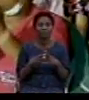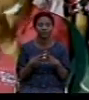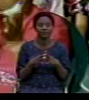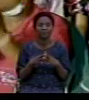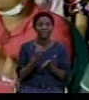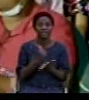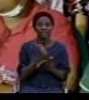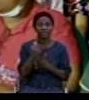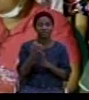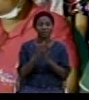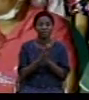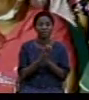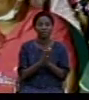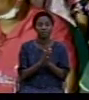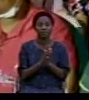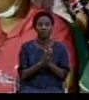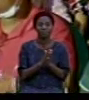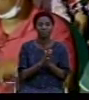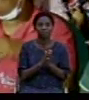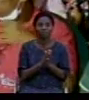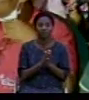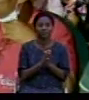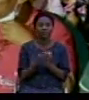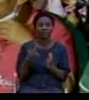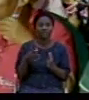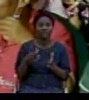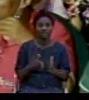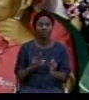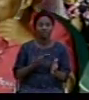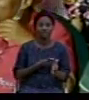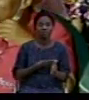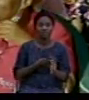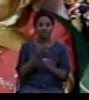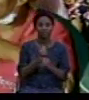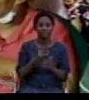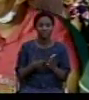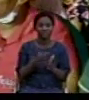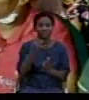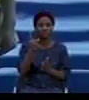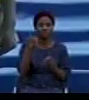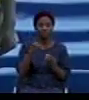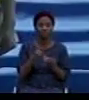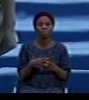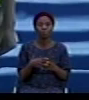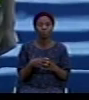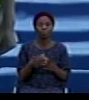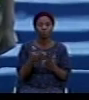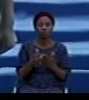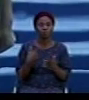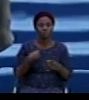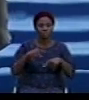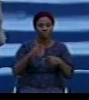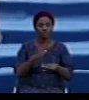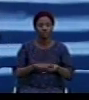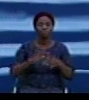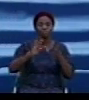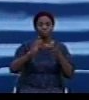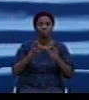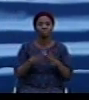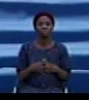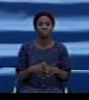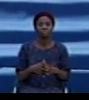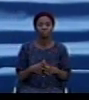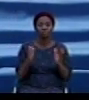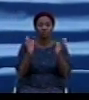Amen. Let's take this one more. Others we hold on, we go online. But let's hear this now. Praise